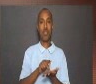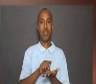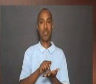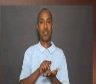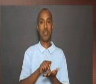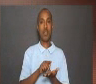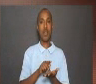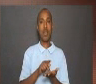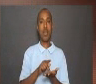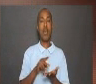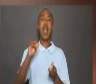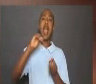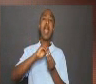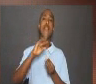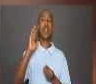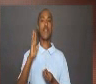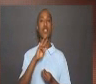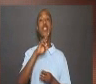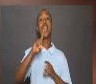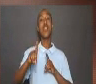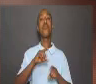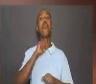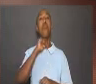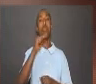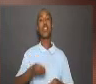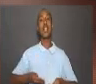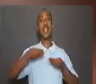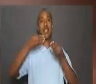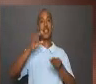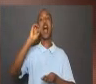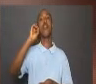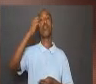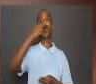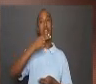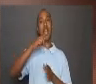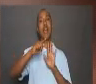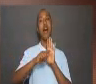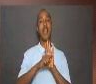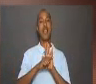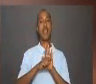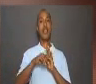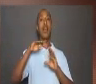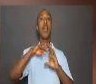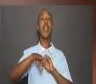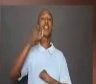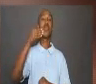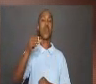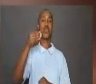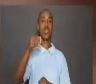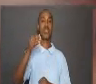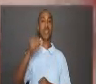protons, even if they do not release hydroxide ions in